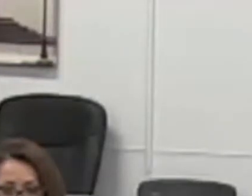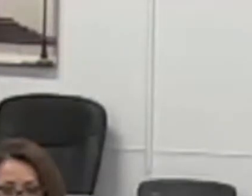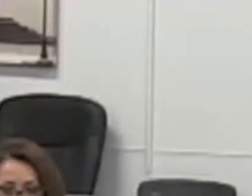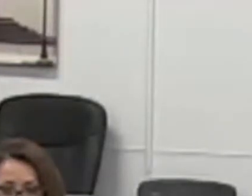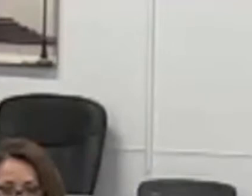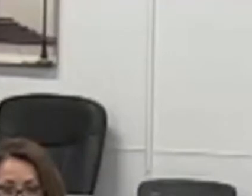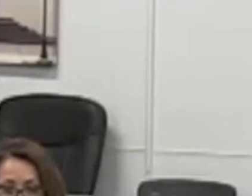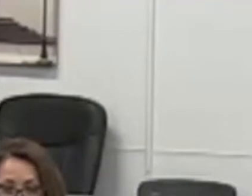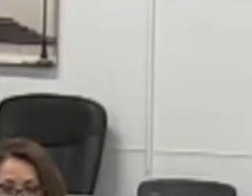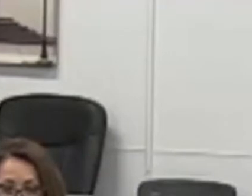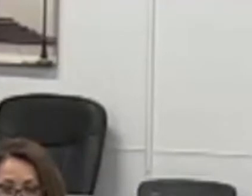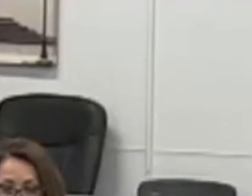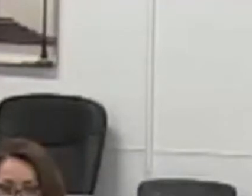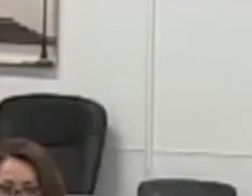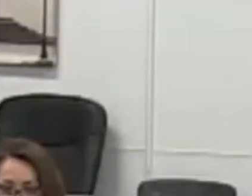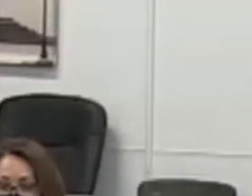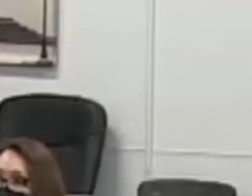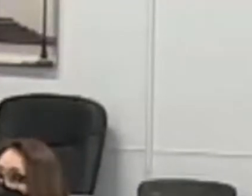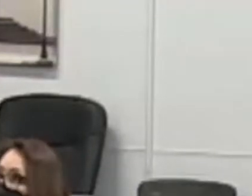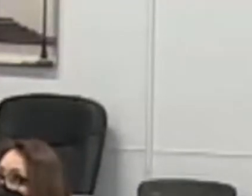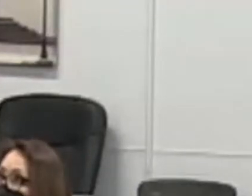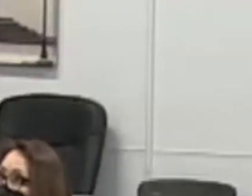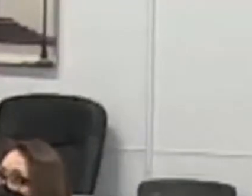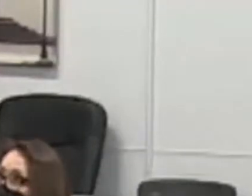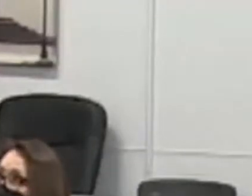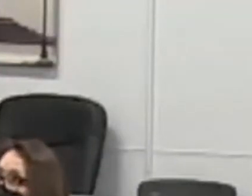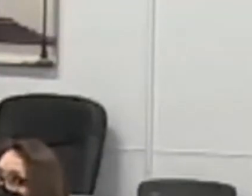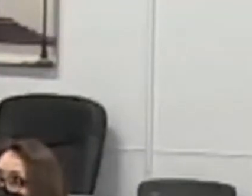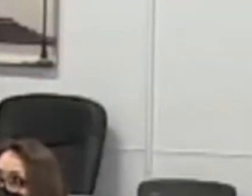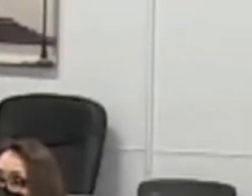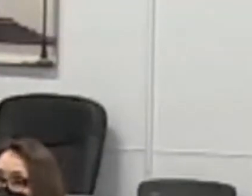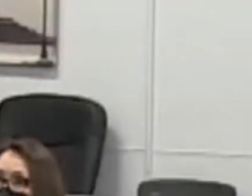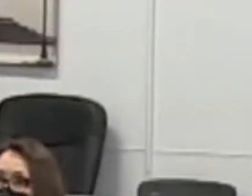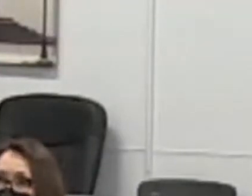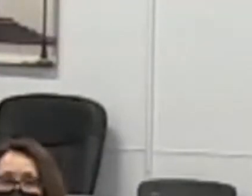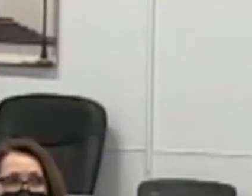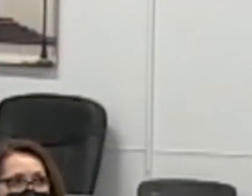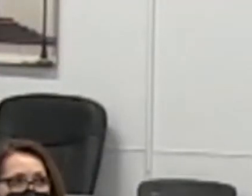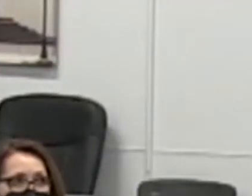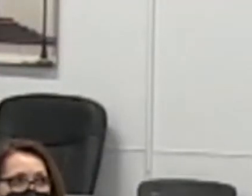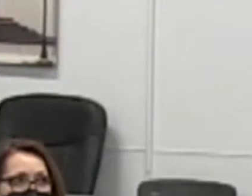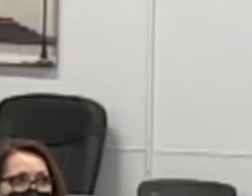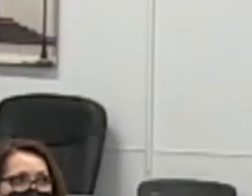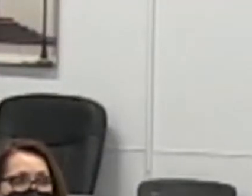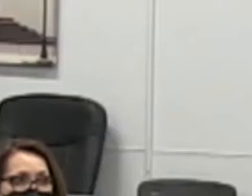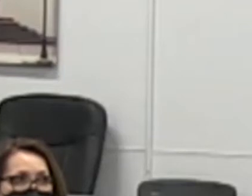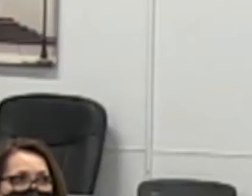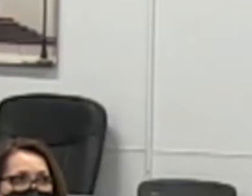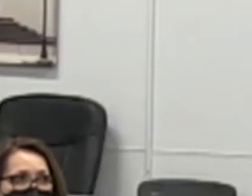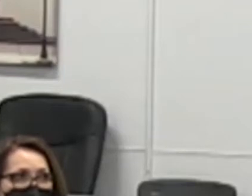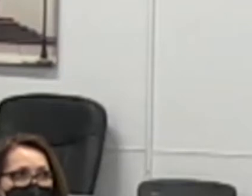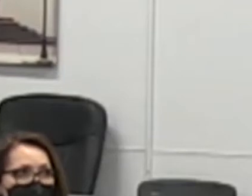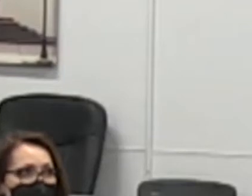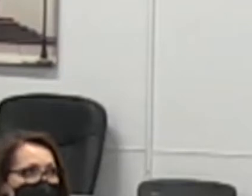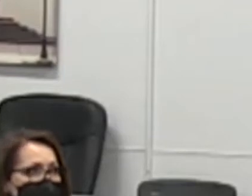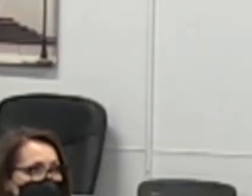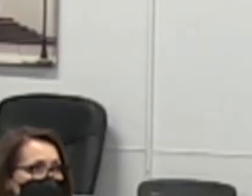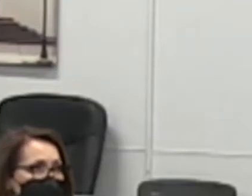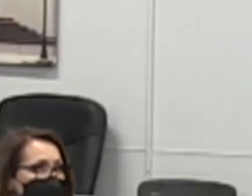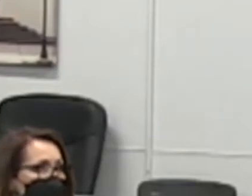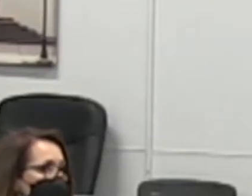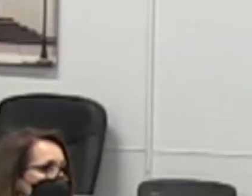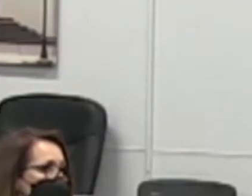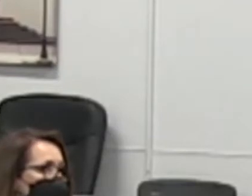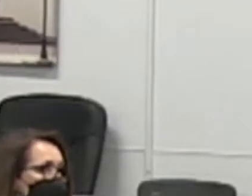university and return to Santa Barbara to mentor students. She's with us here tonight to say a few words. And I'll ask my team to bring